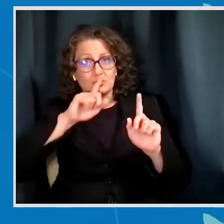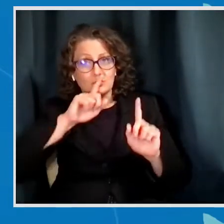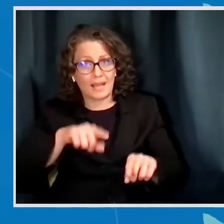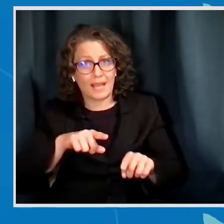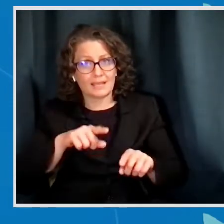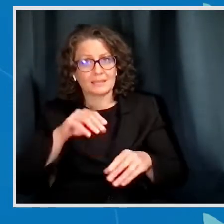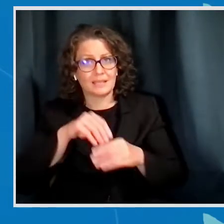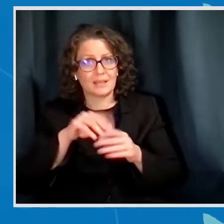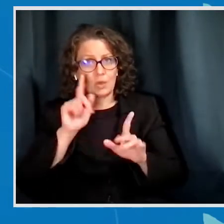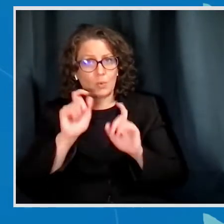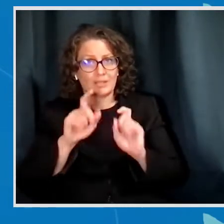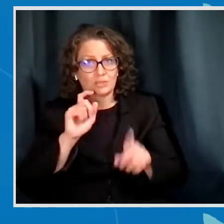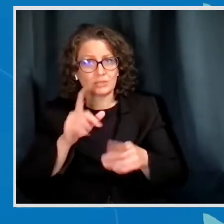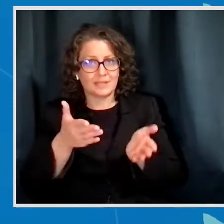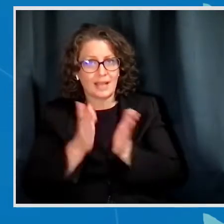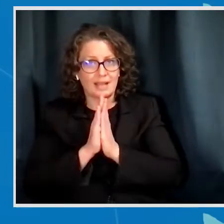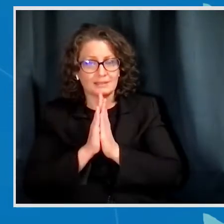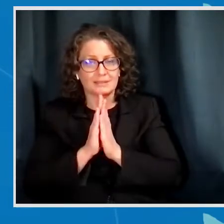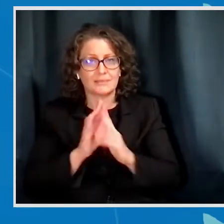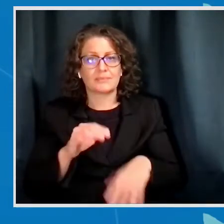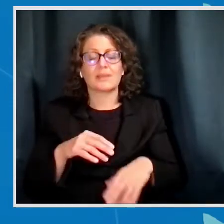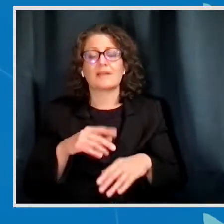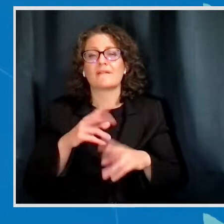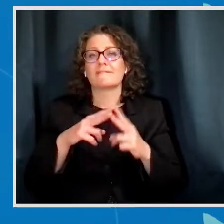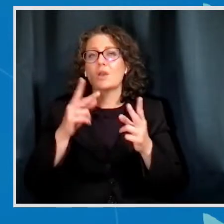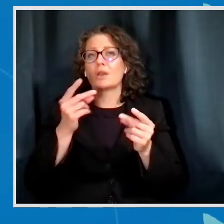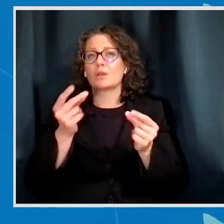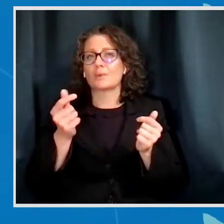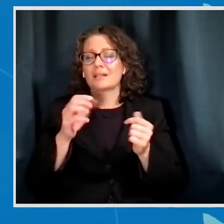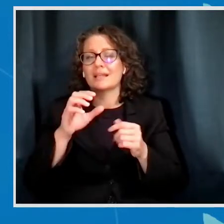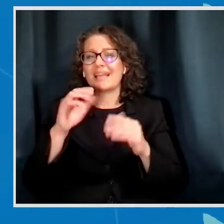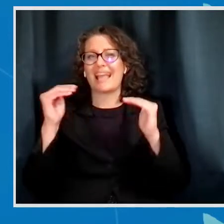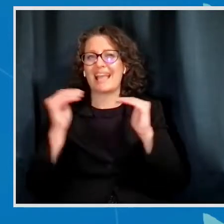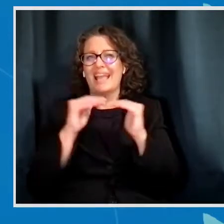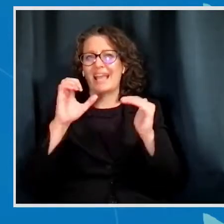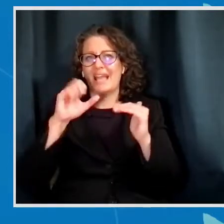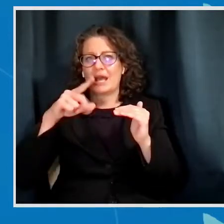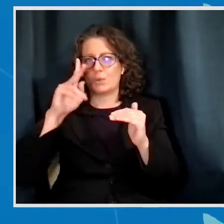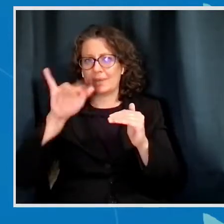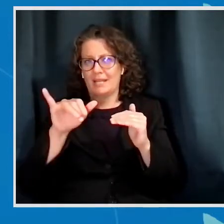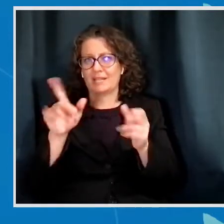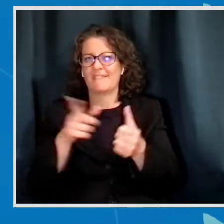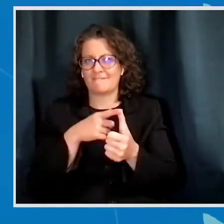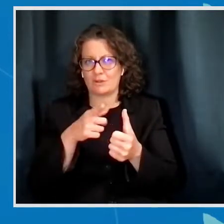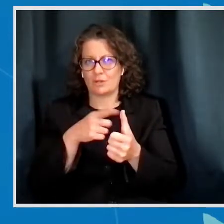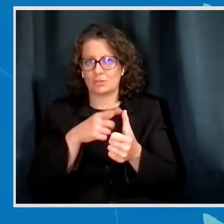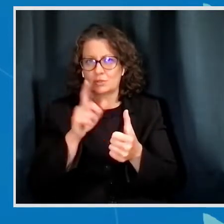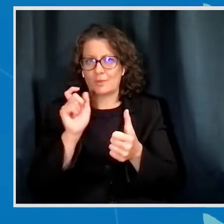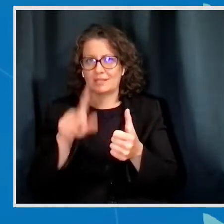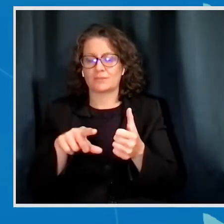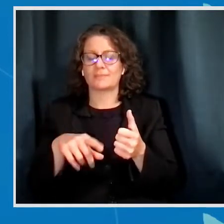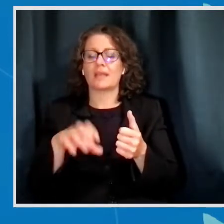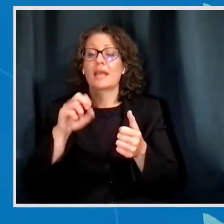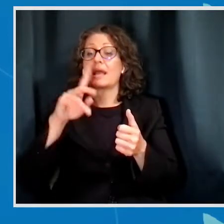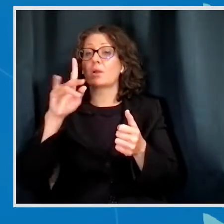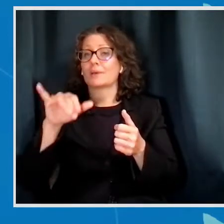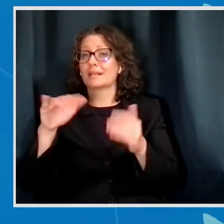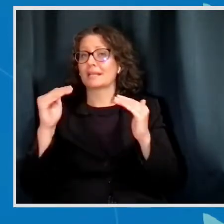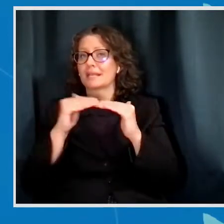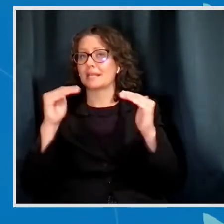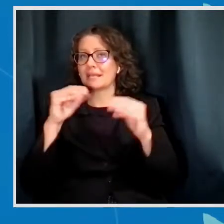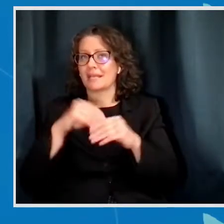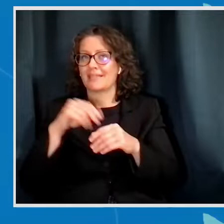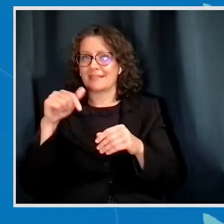that we'll be asking them. Very quickly is equity, the first one. Equity in this discussion. We all love our ocean.